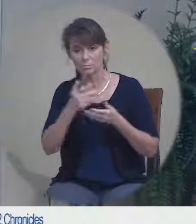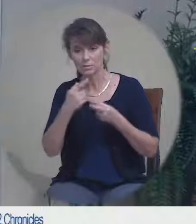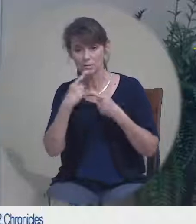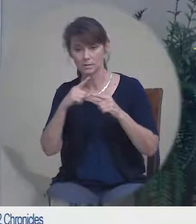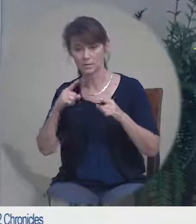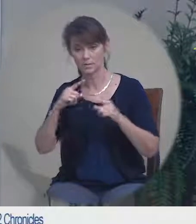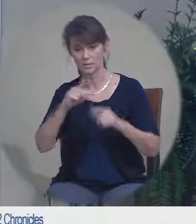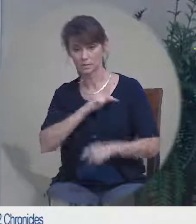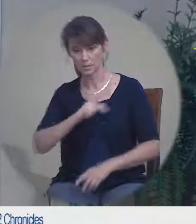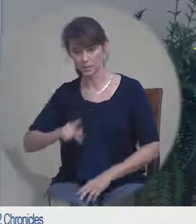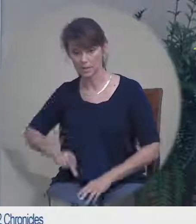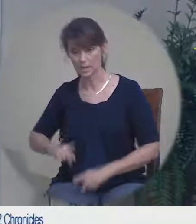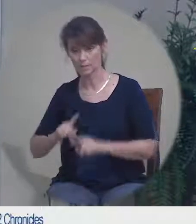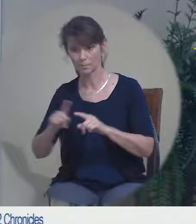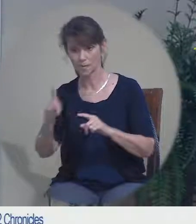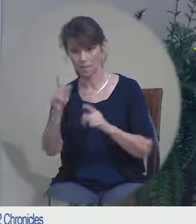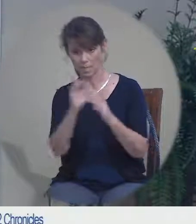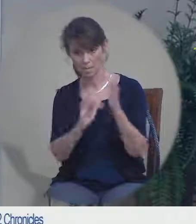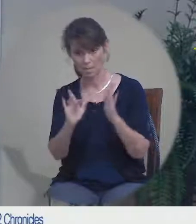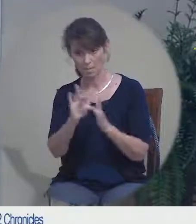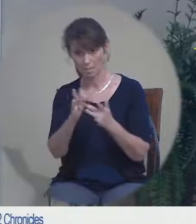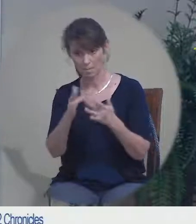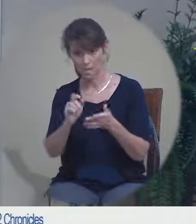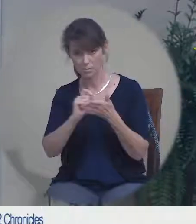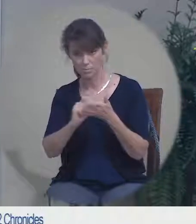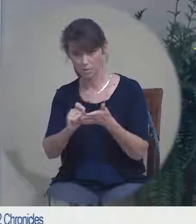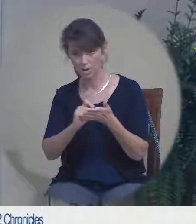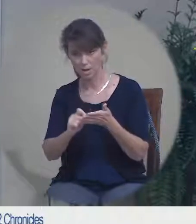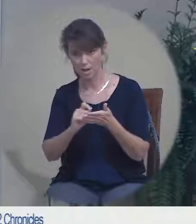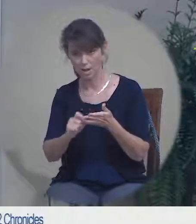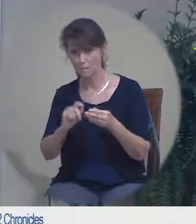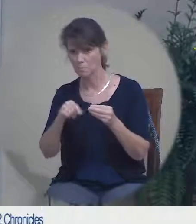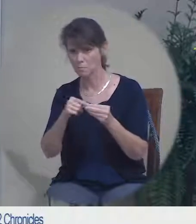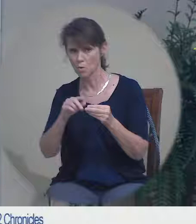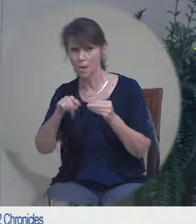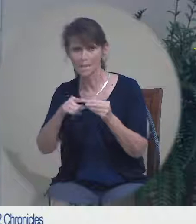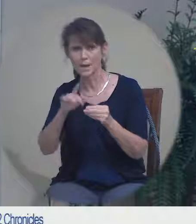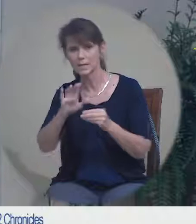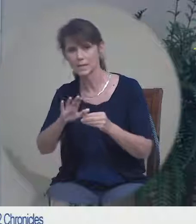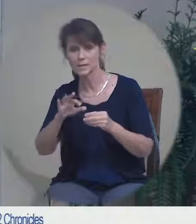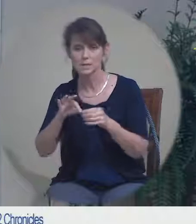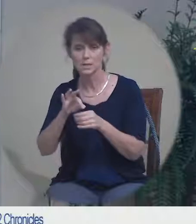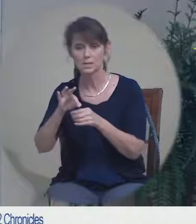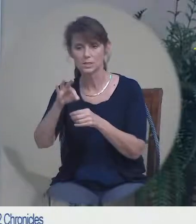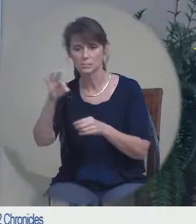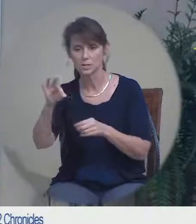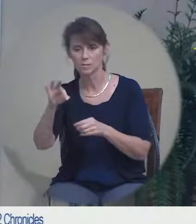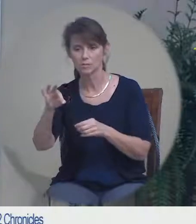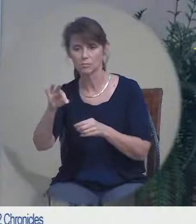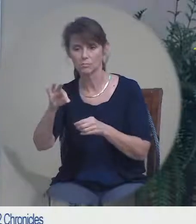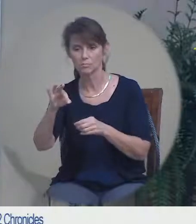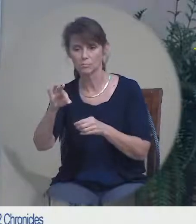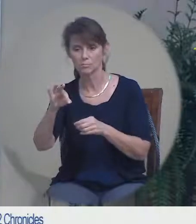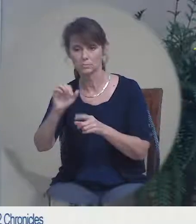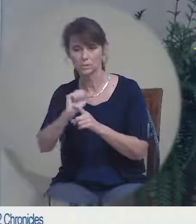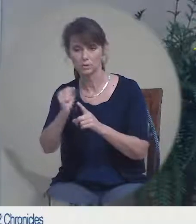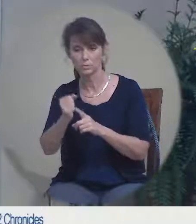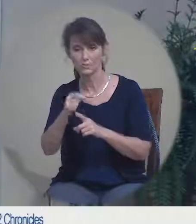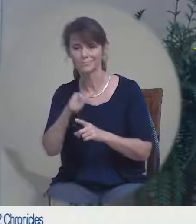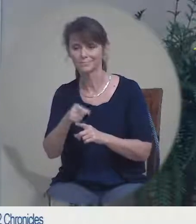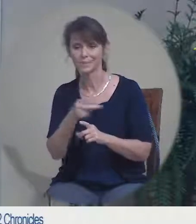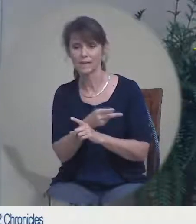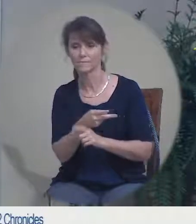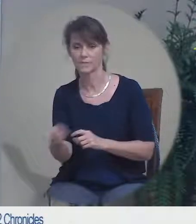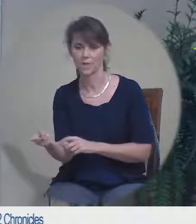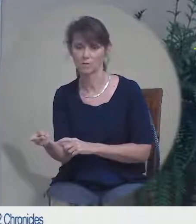But from the writers of the Bible, they were concerned about his spiritual aptitude, and he failed miserably. So they didn't